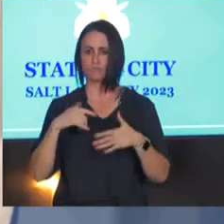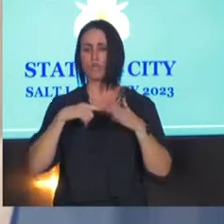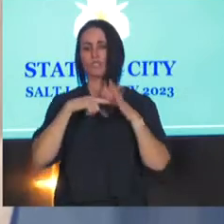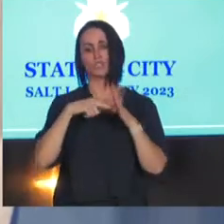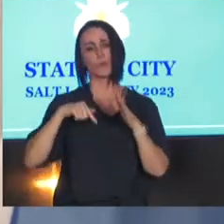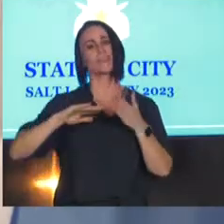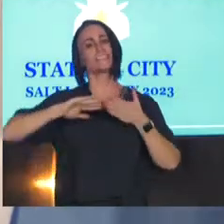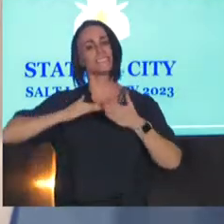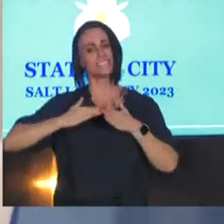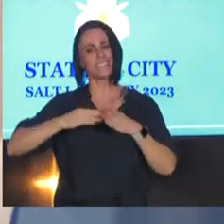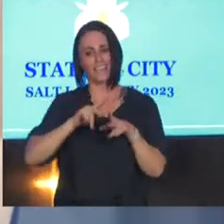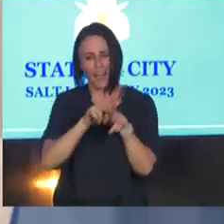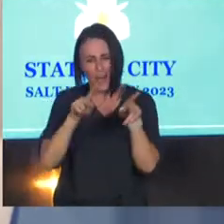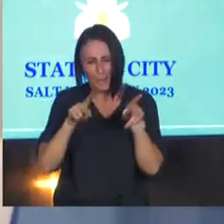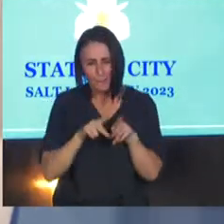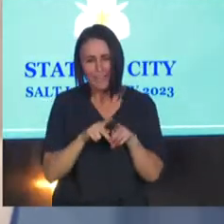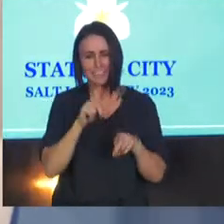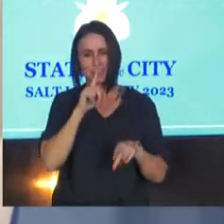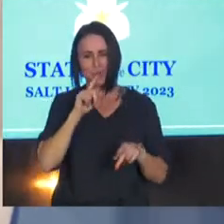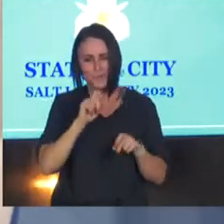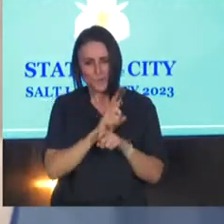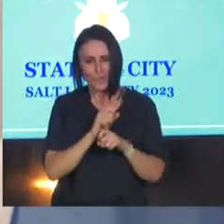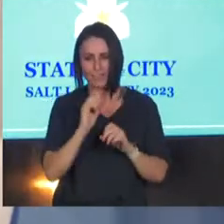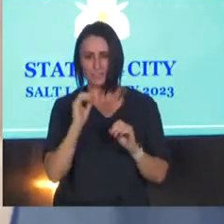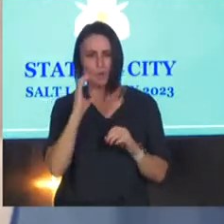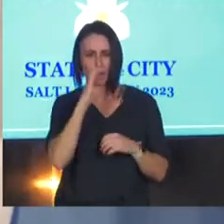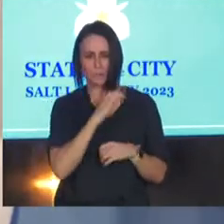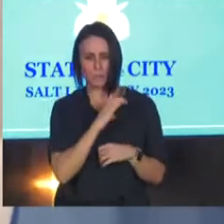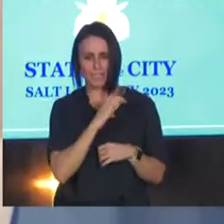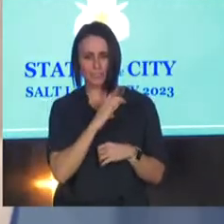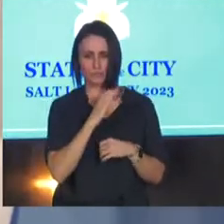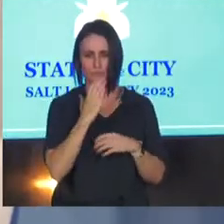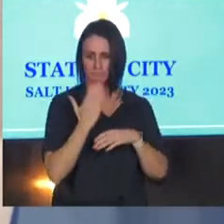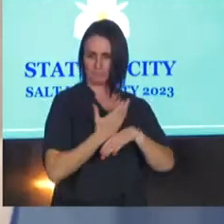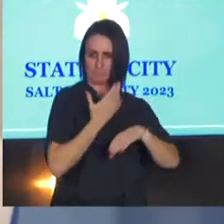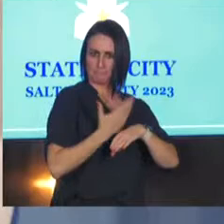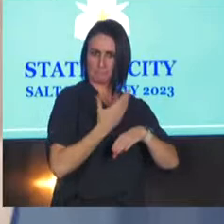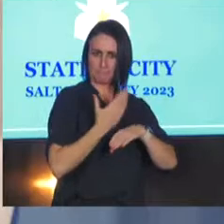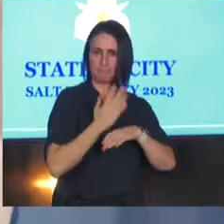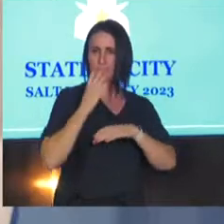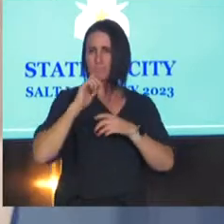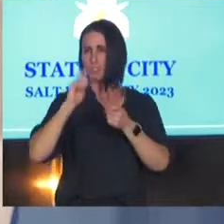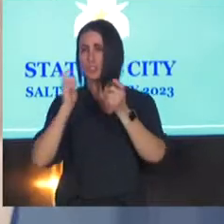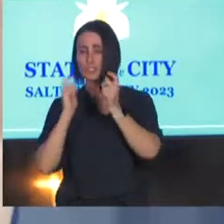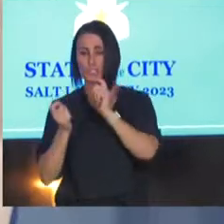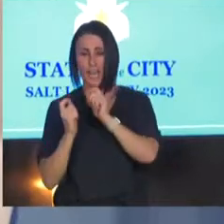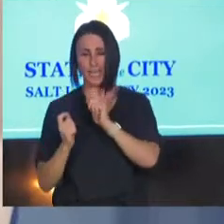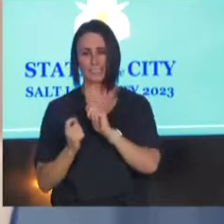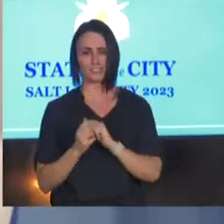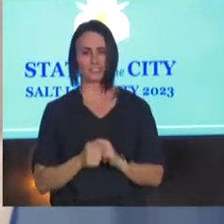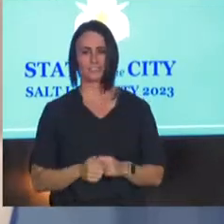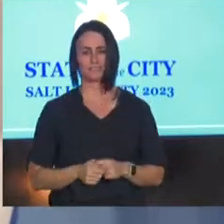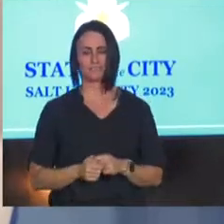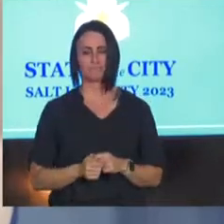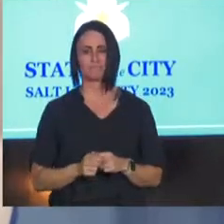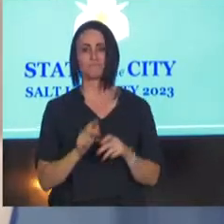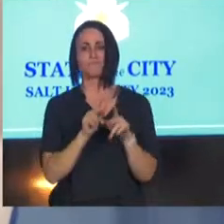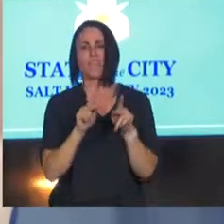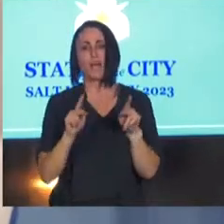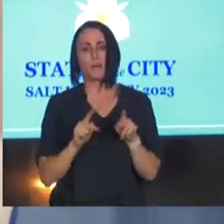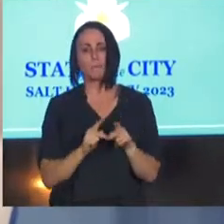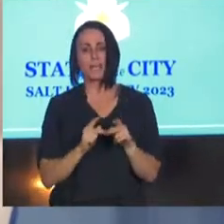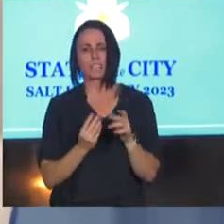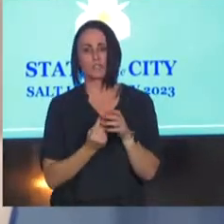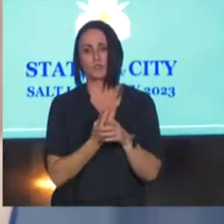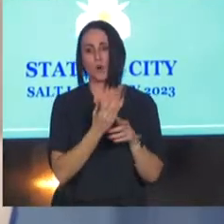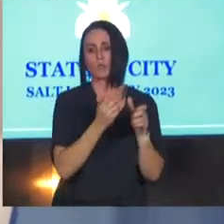city, a place that is really no stranger to reinvention and evolution. A place that grows